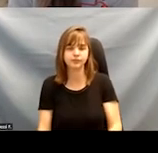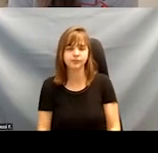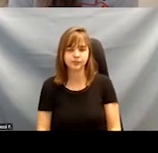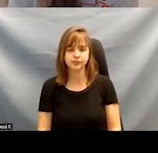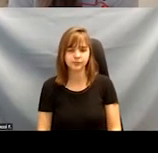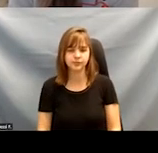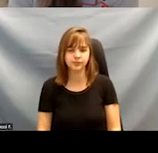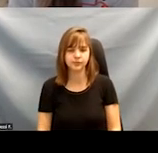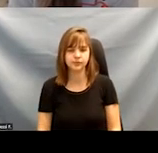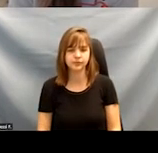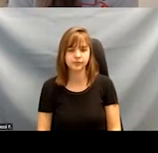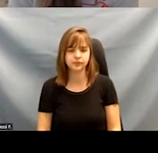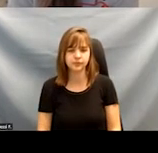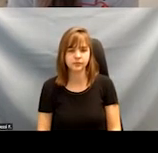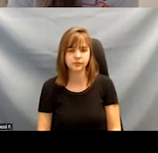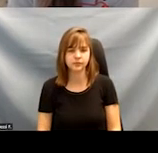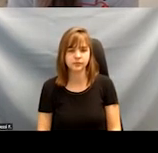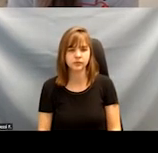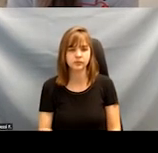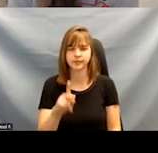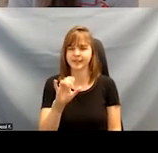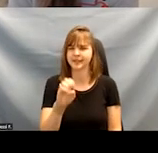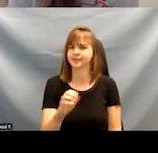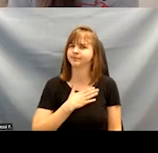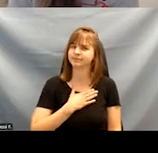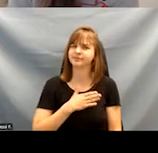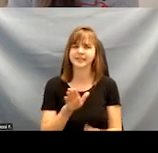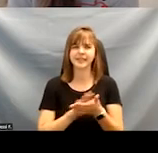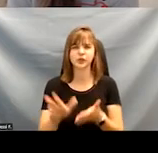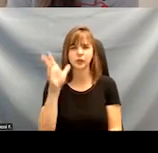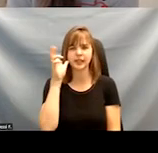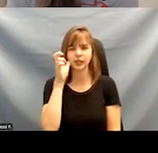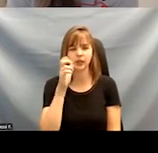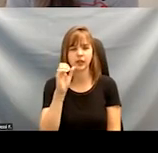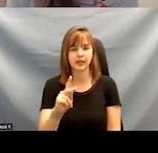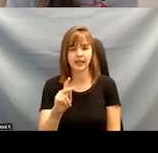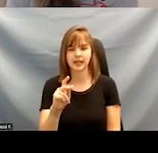business. That's good to hear. Anna and Yuqing.